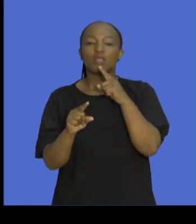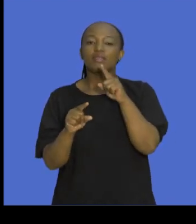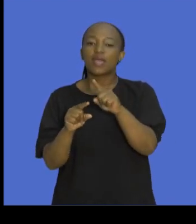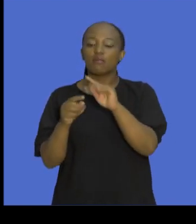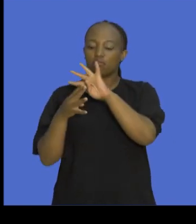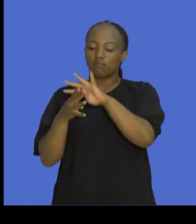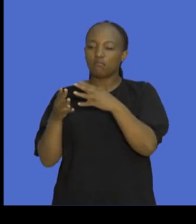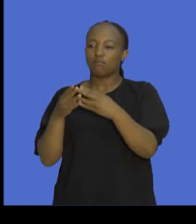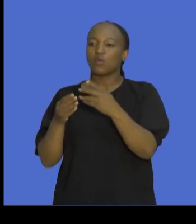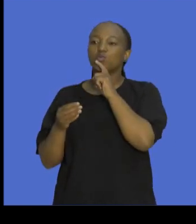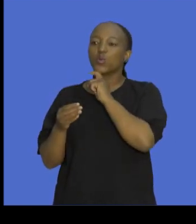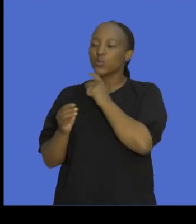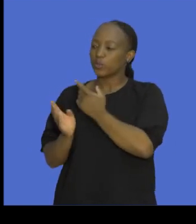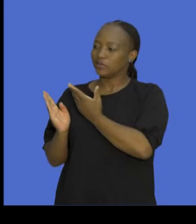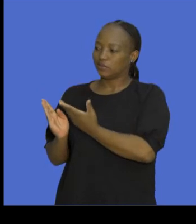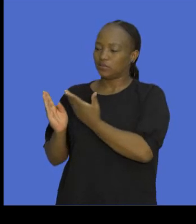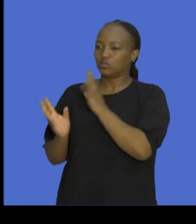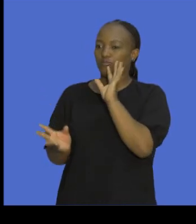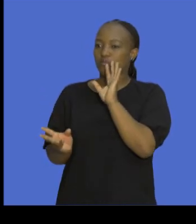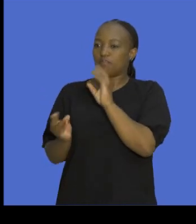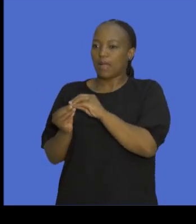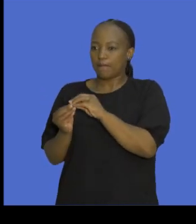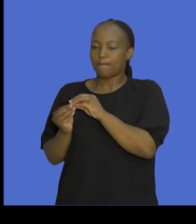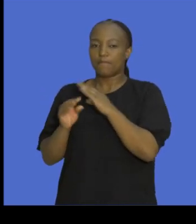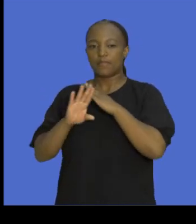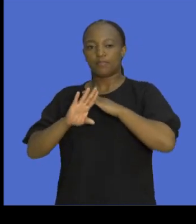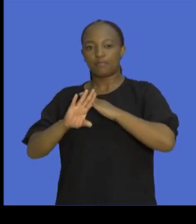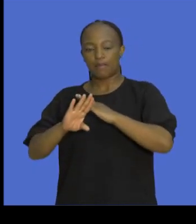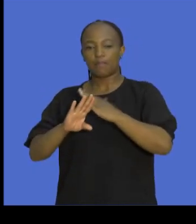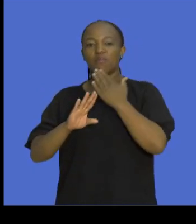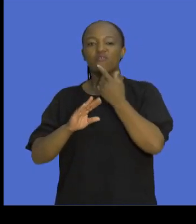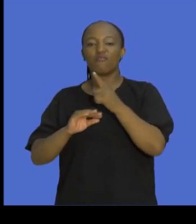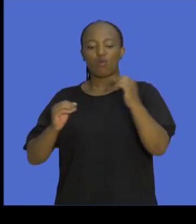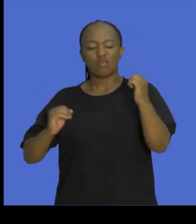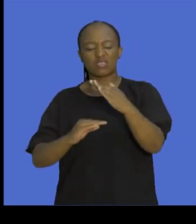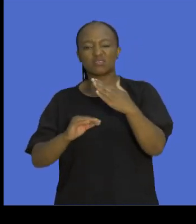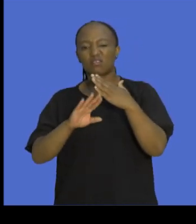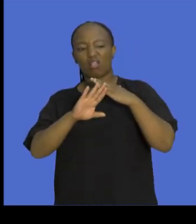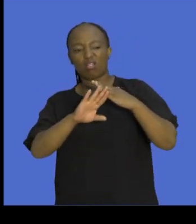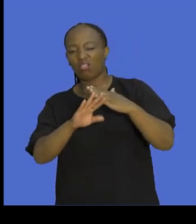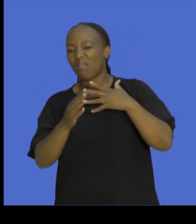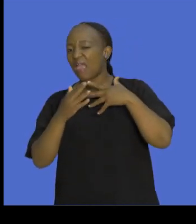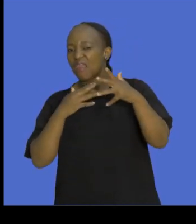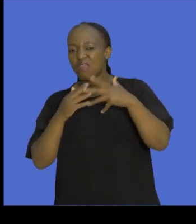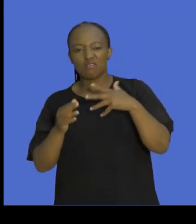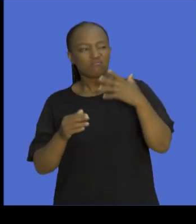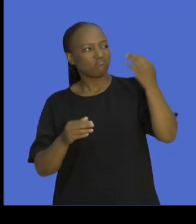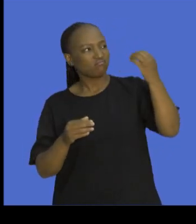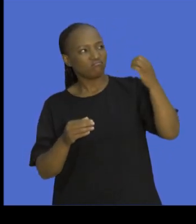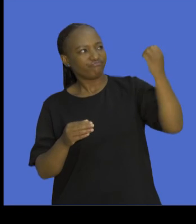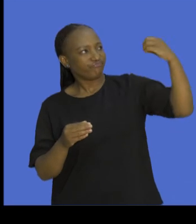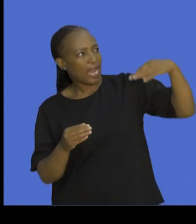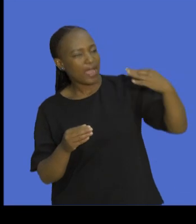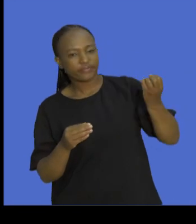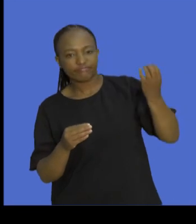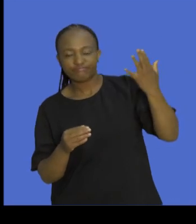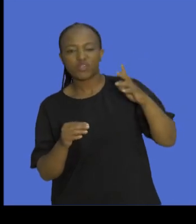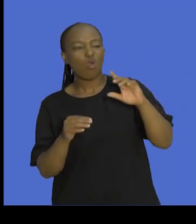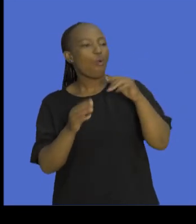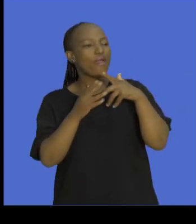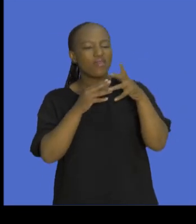the equation that we would use to determine the total resistance in a parallel circuit for n resistors connected, for